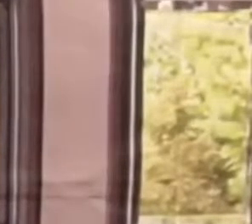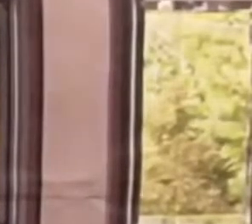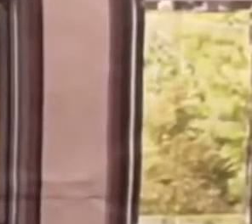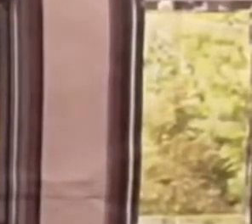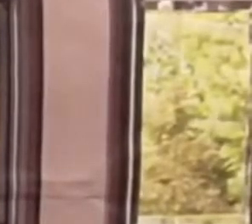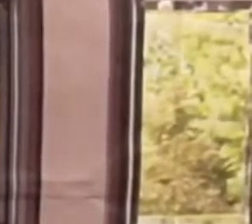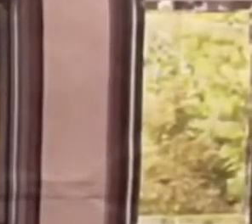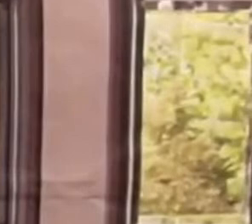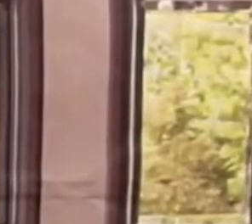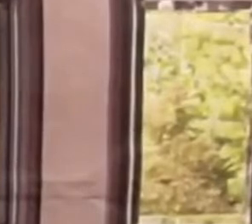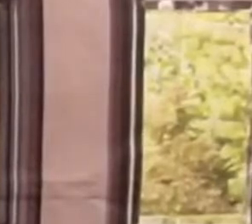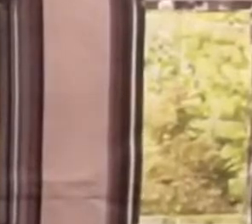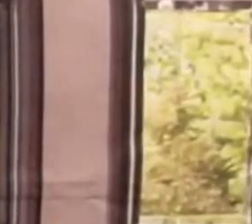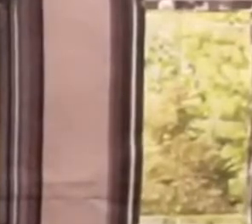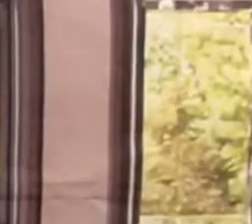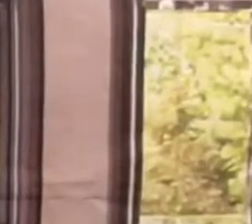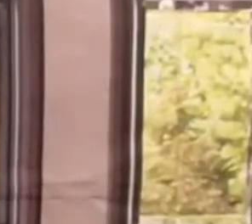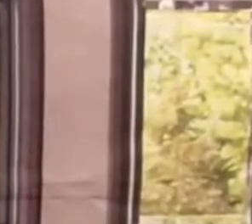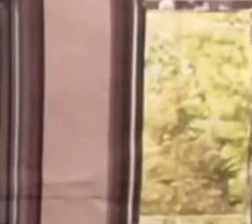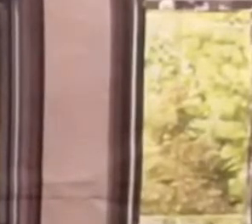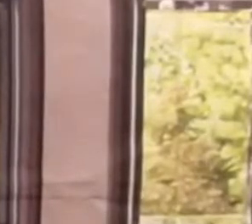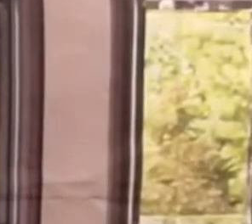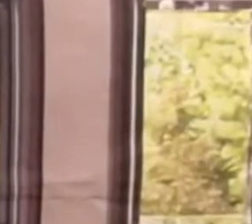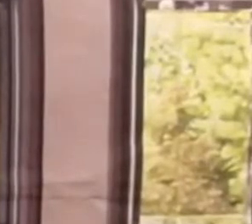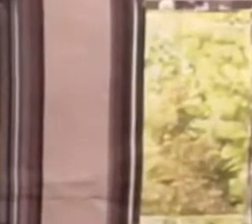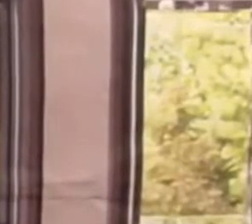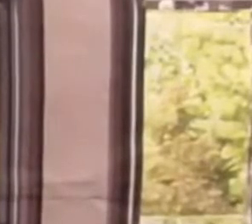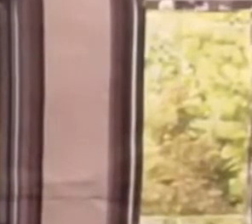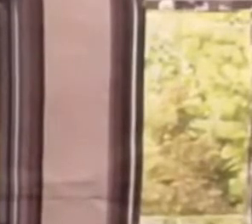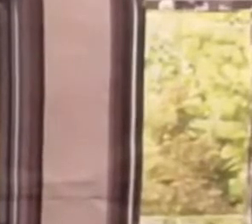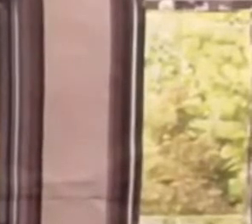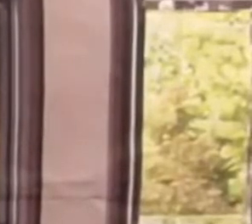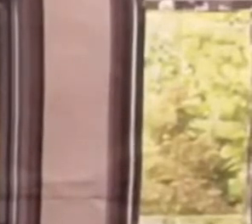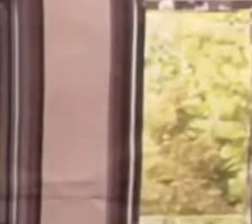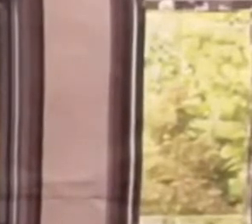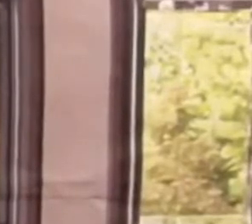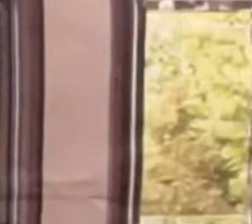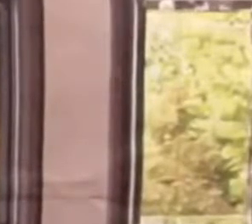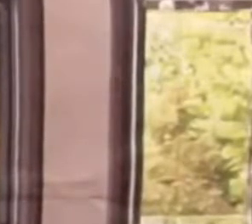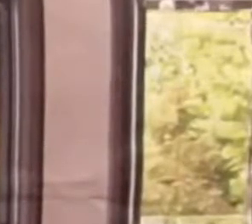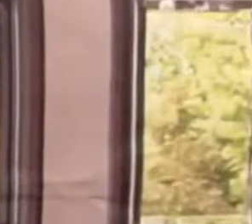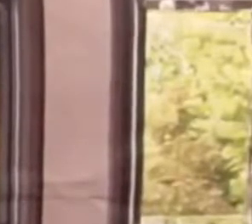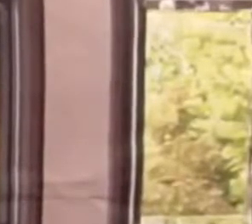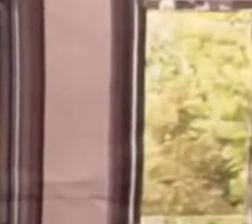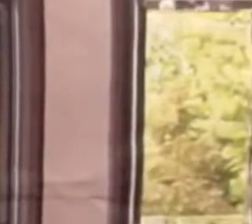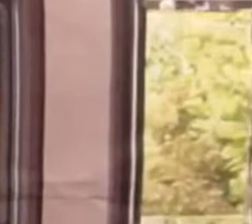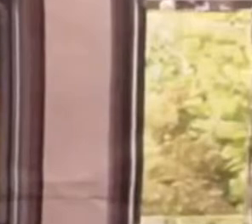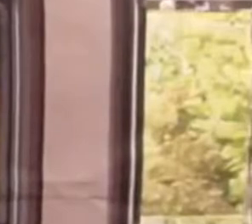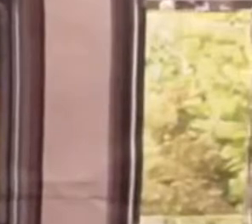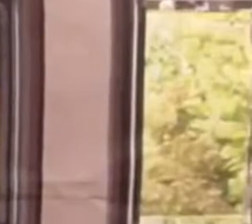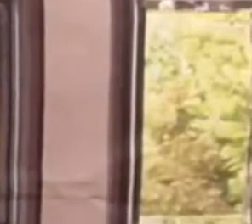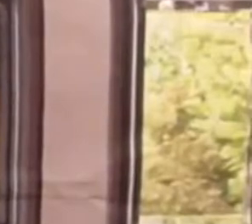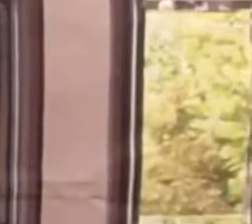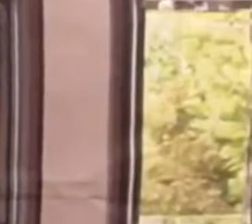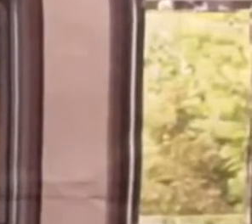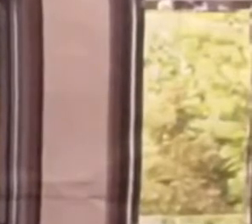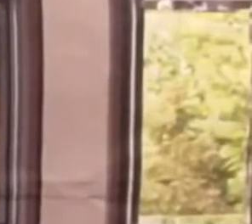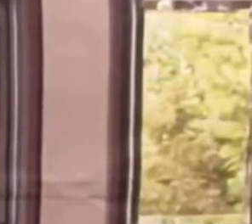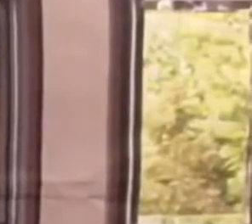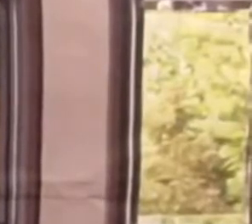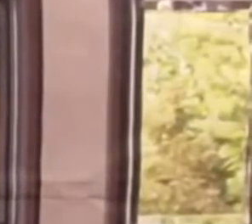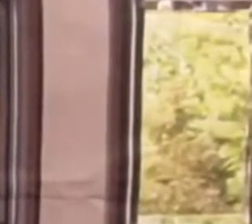capacities, Rita has been an instrumental change agent for our state for quite some time. She's also been an influential